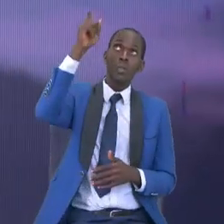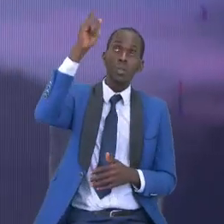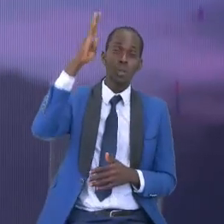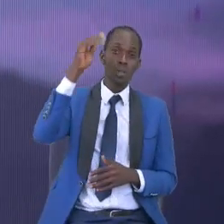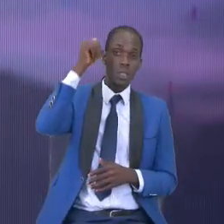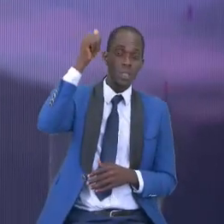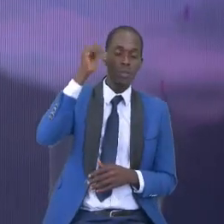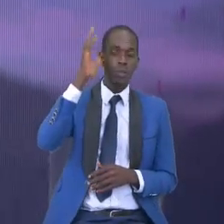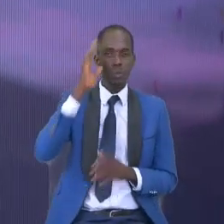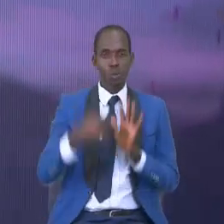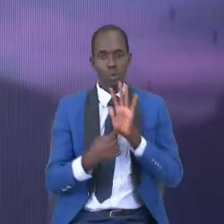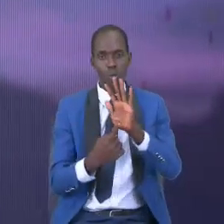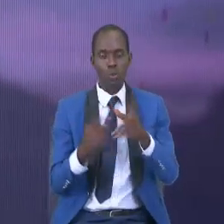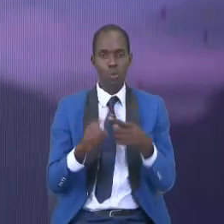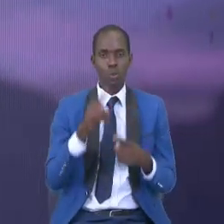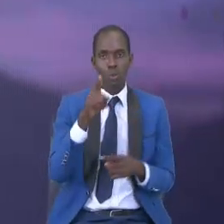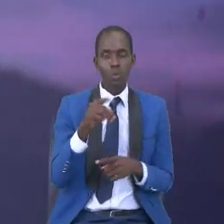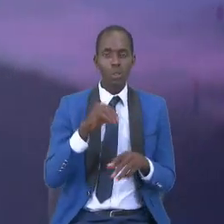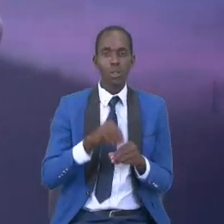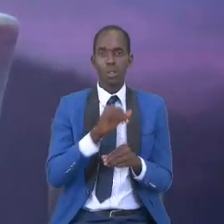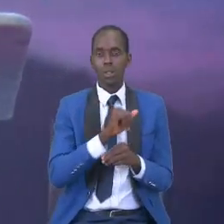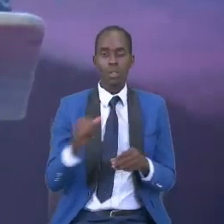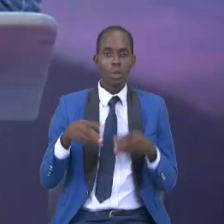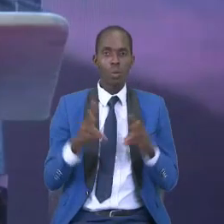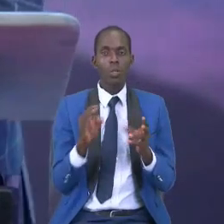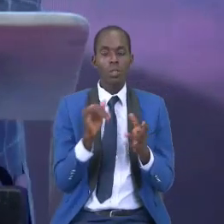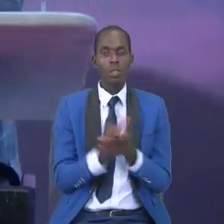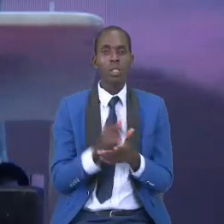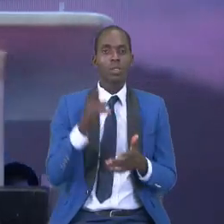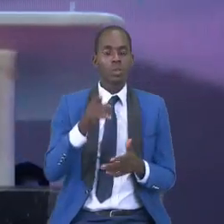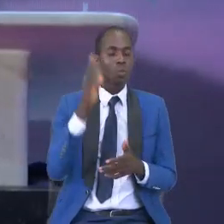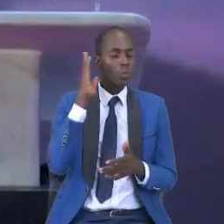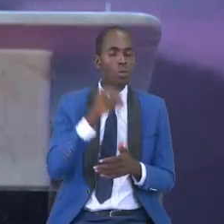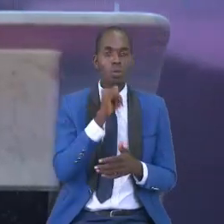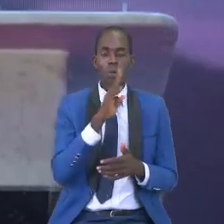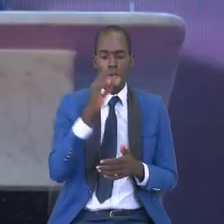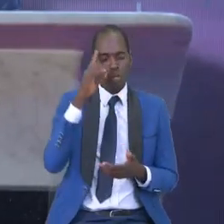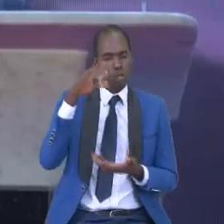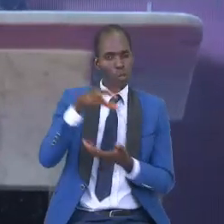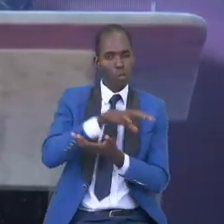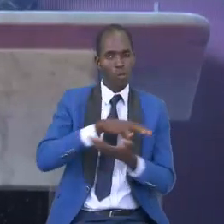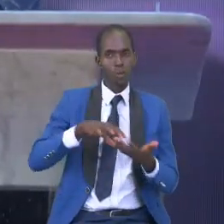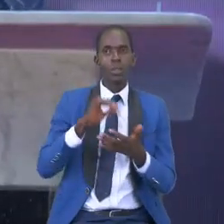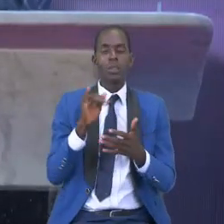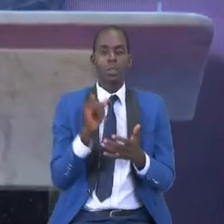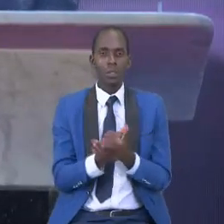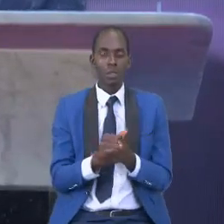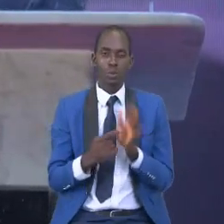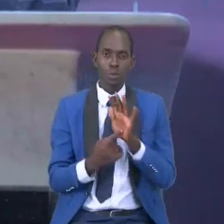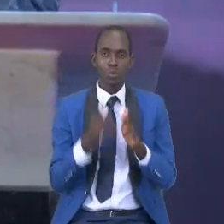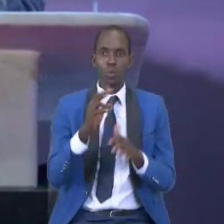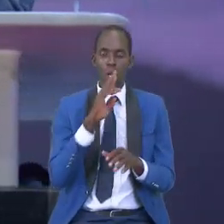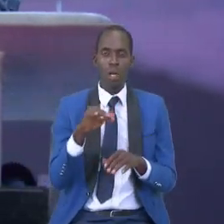you in a revelation that will be indelible that you are in a strategic place at